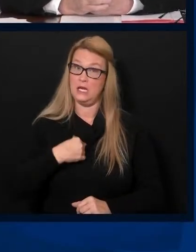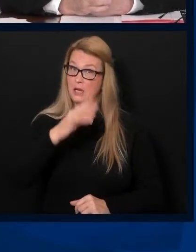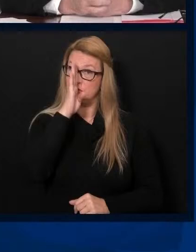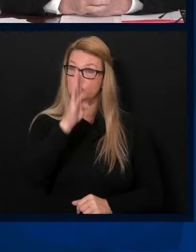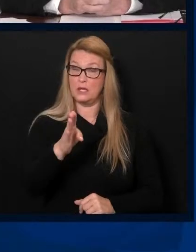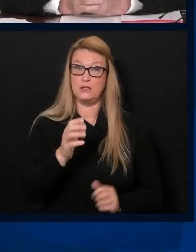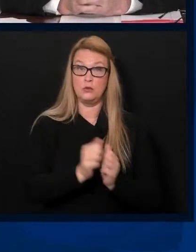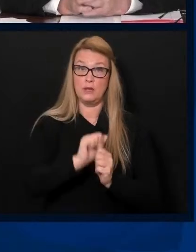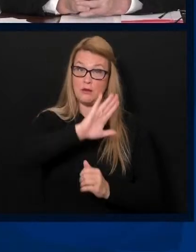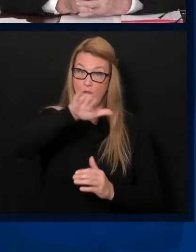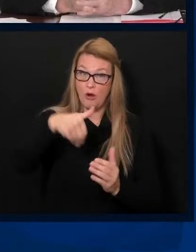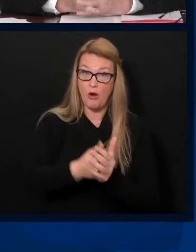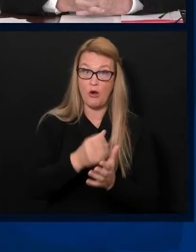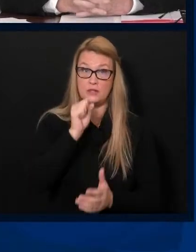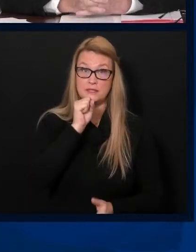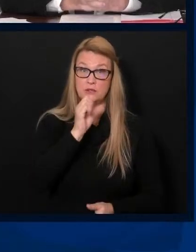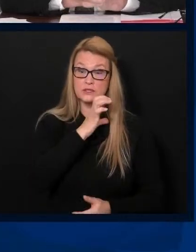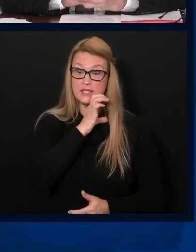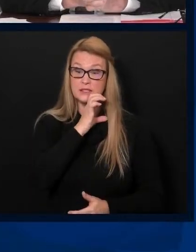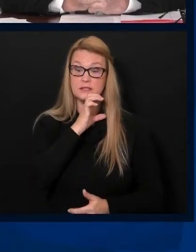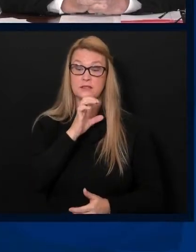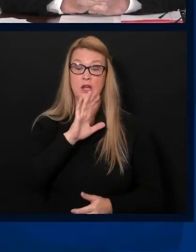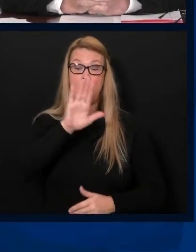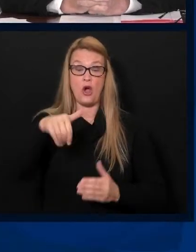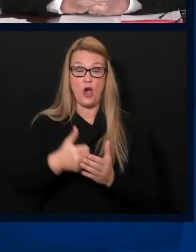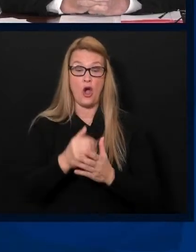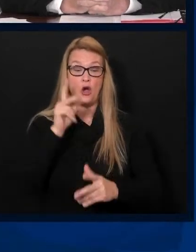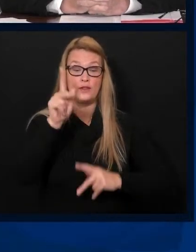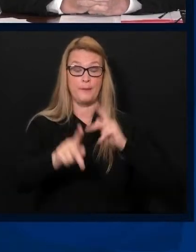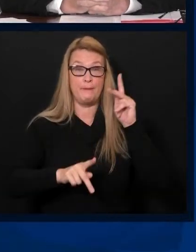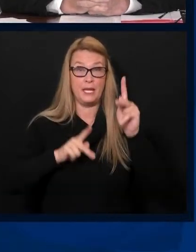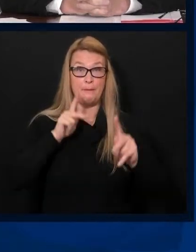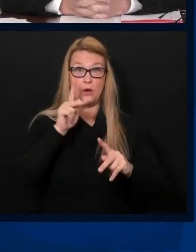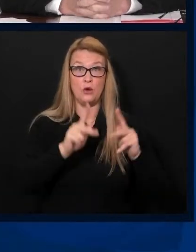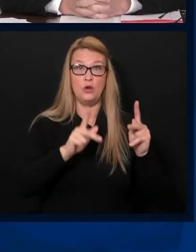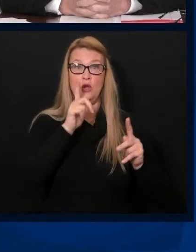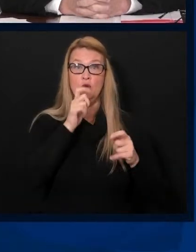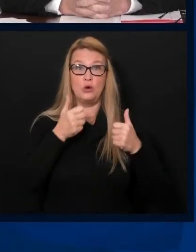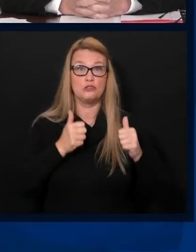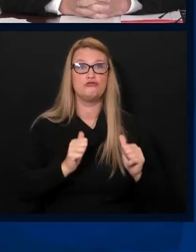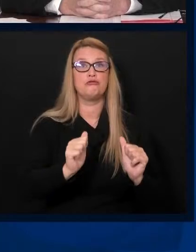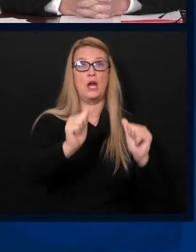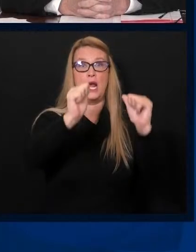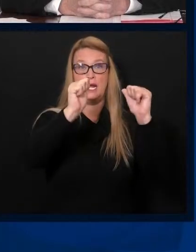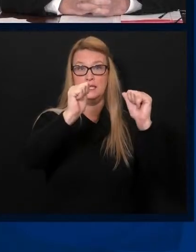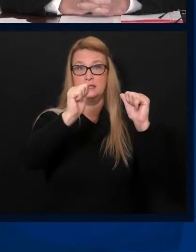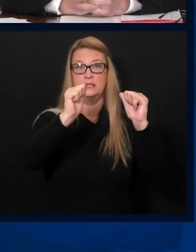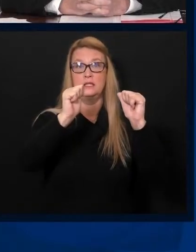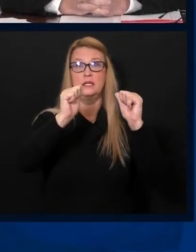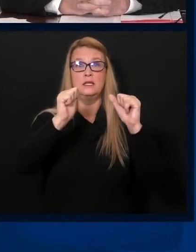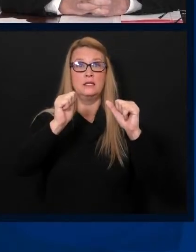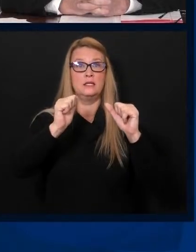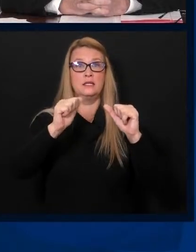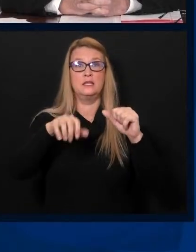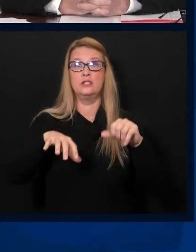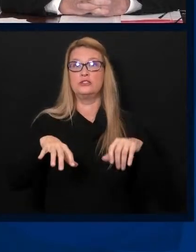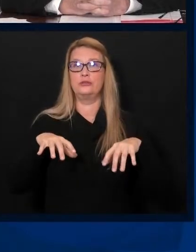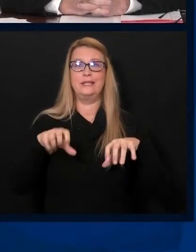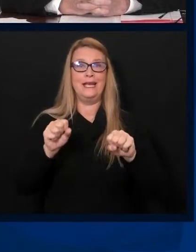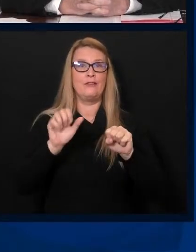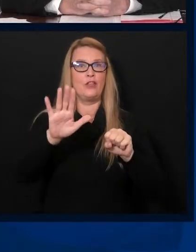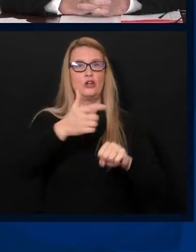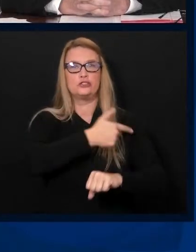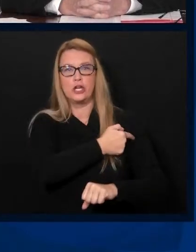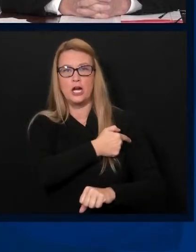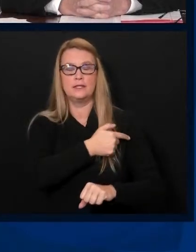all of our seniors, all of the people that are out there that are trying some way, somehow to get vaccinated and everything,